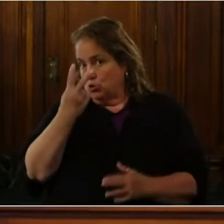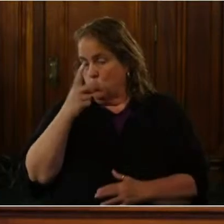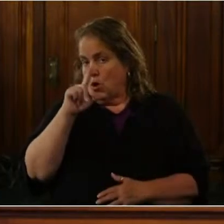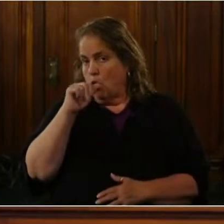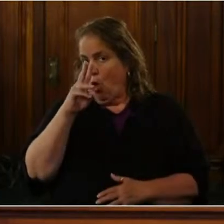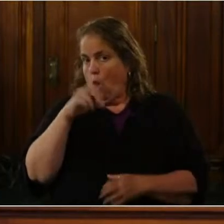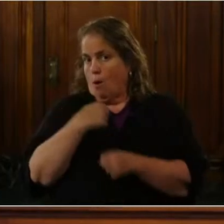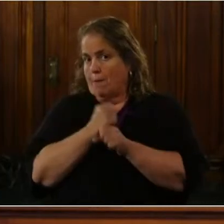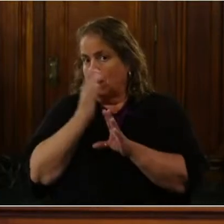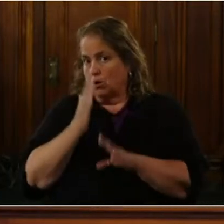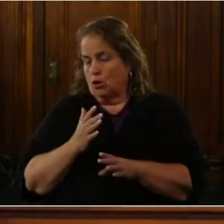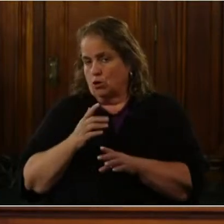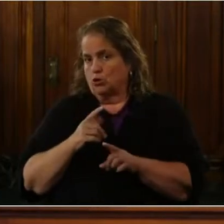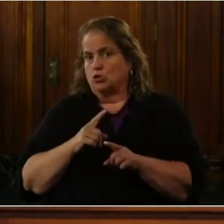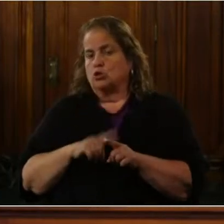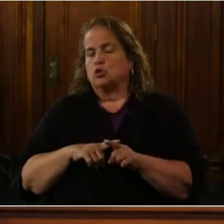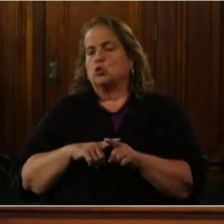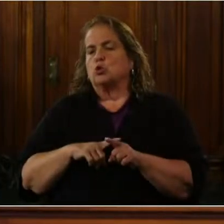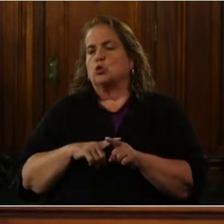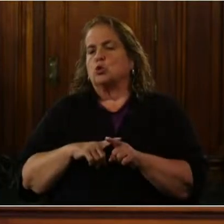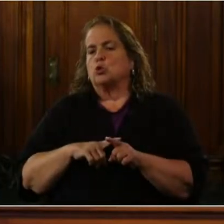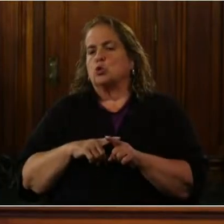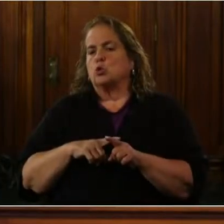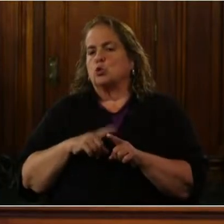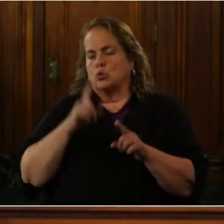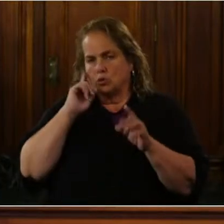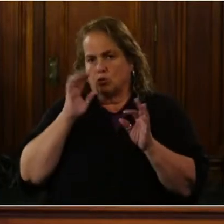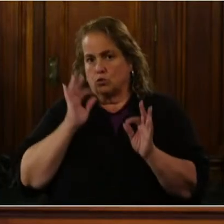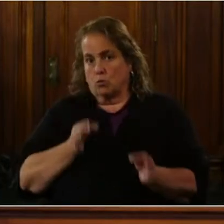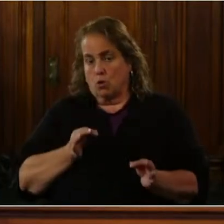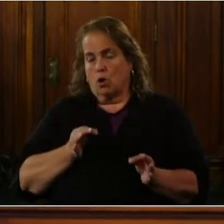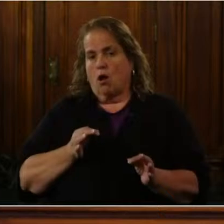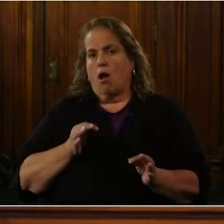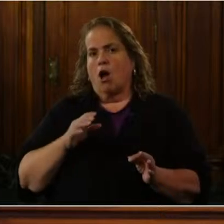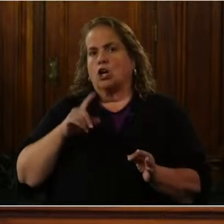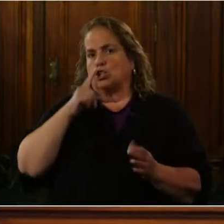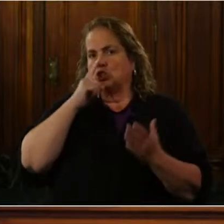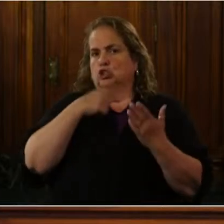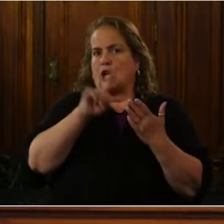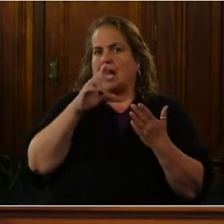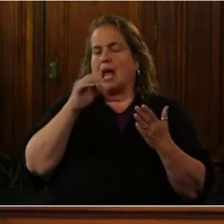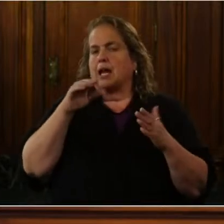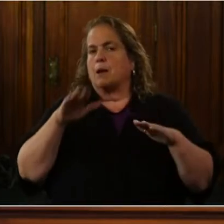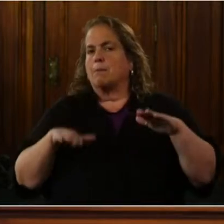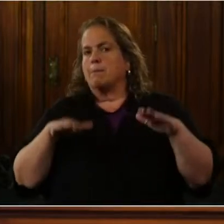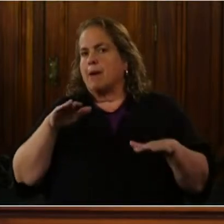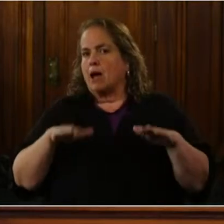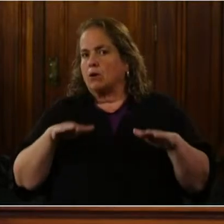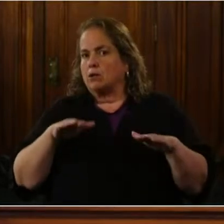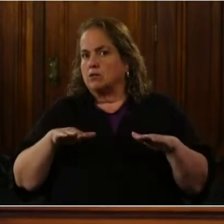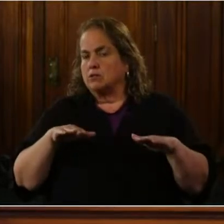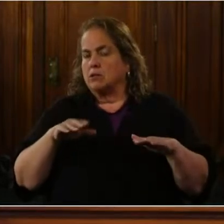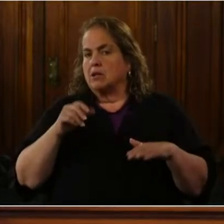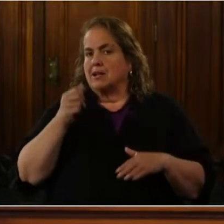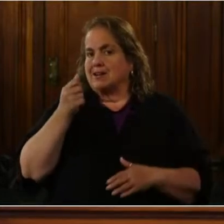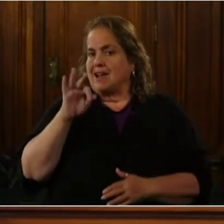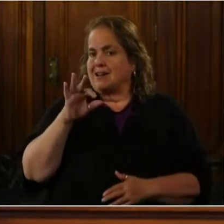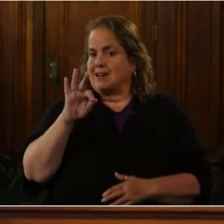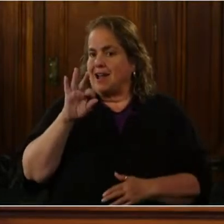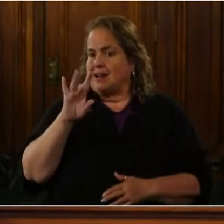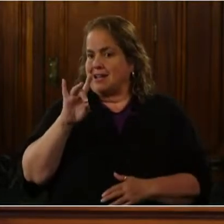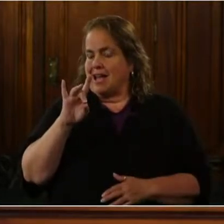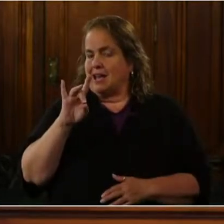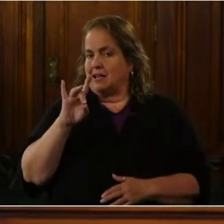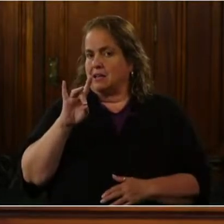curb check and balance the governor's emergency powers, saying the 1998 law doesn't anticipate what we're going through